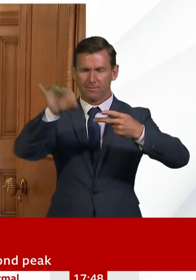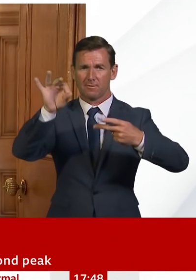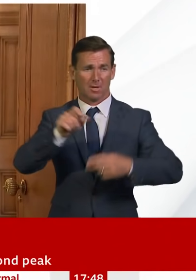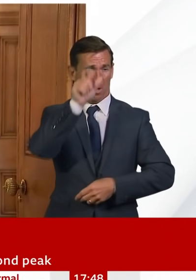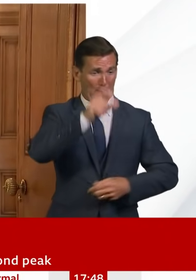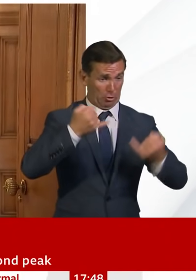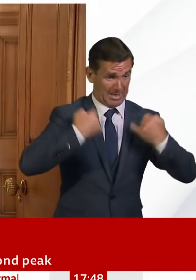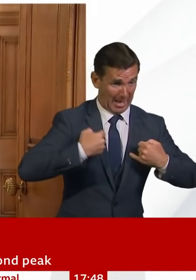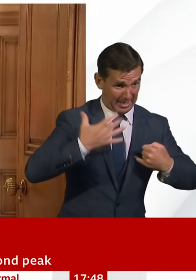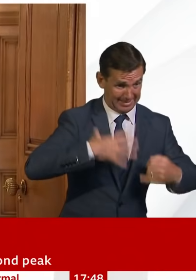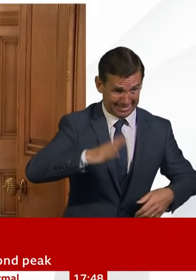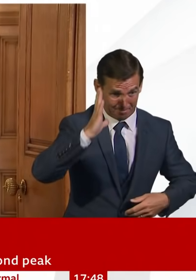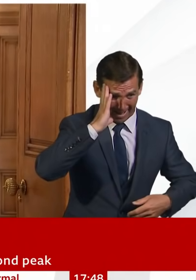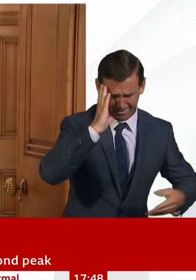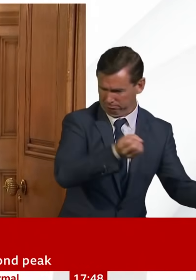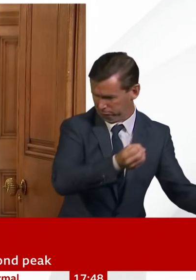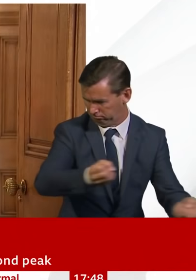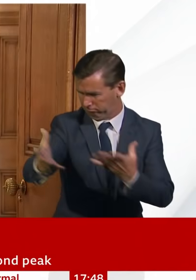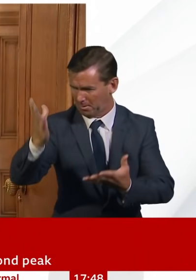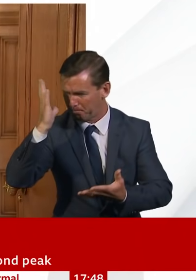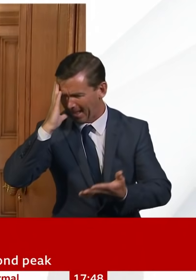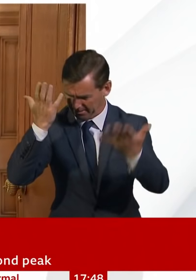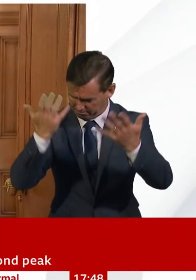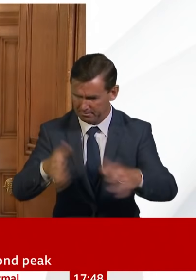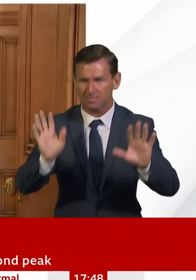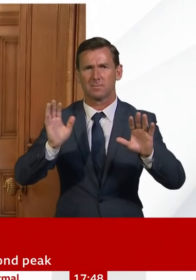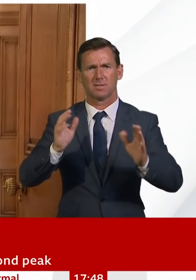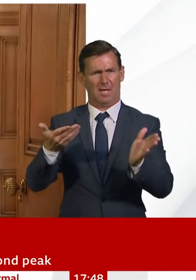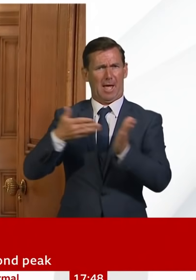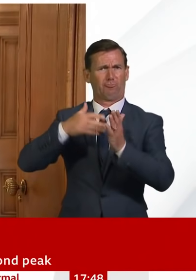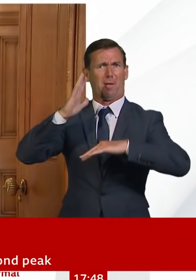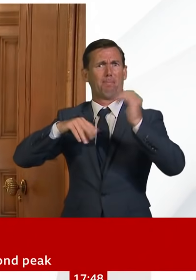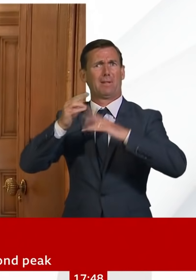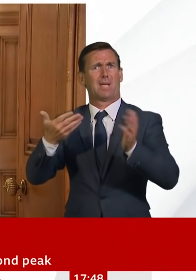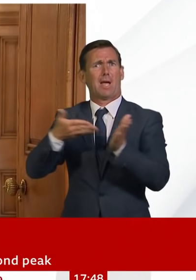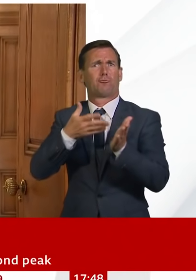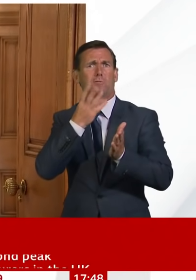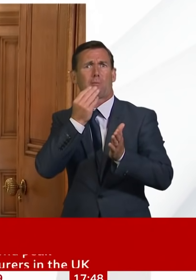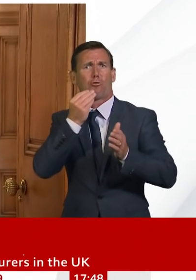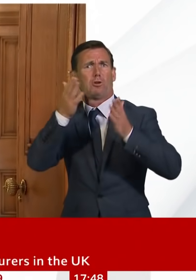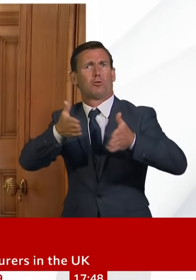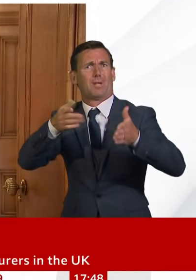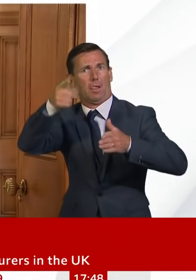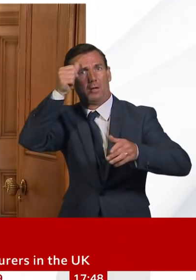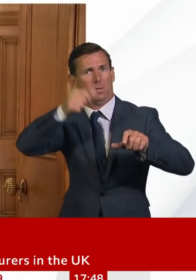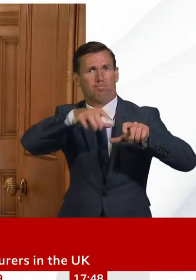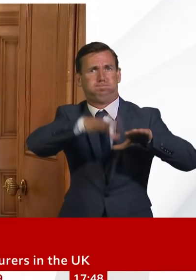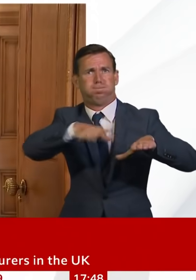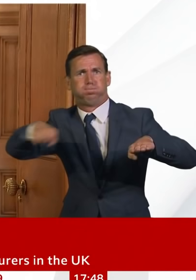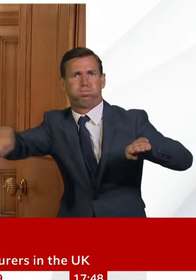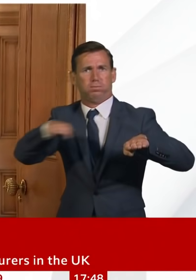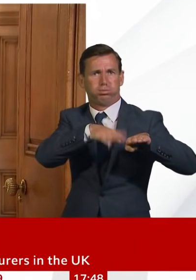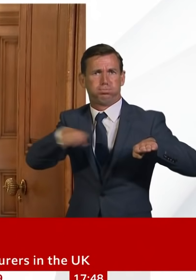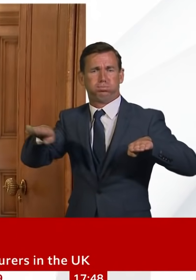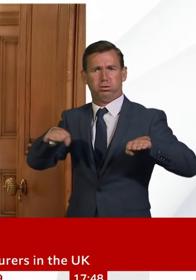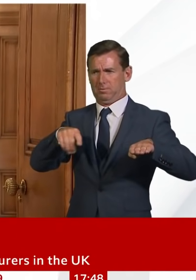that treatment, including with the building of the NHS Nightingale hospitals, for instance, that were referred to in the previous question, because